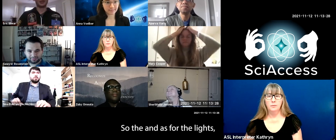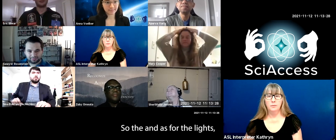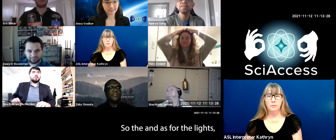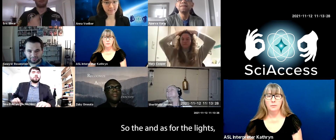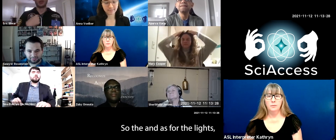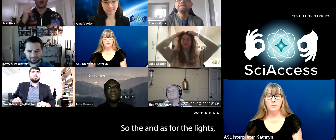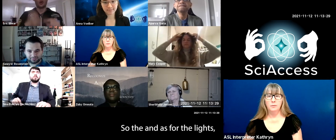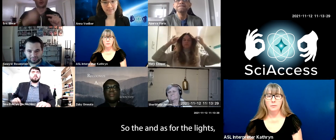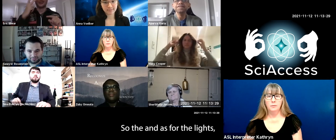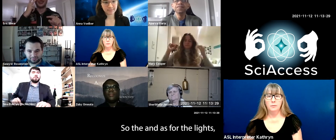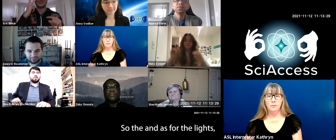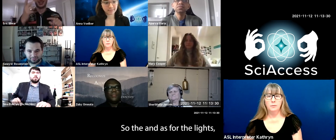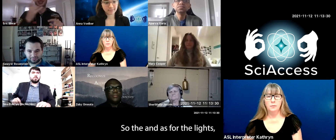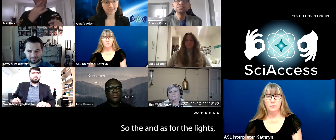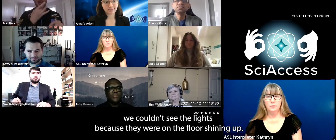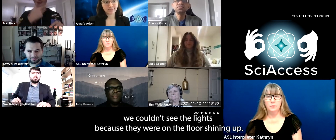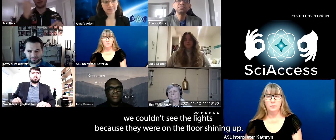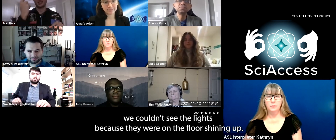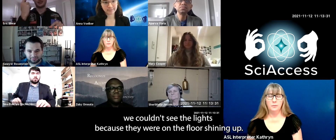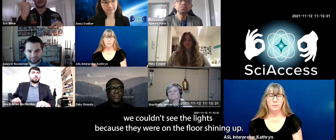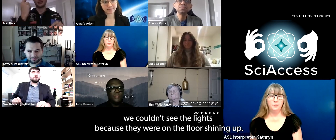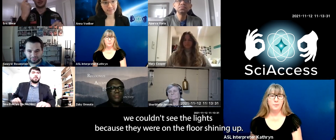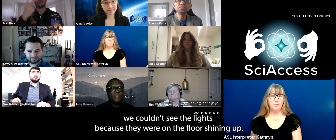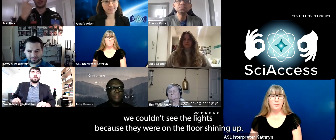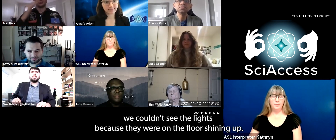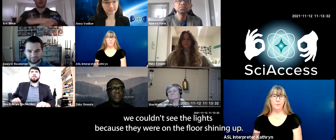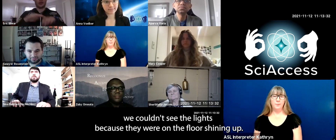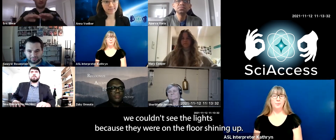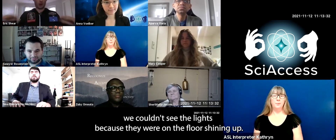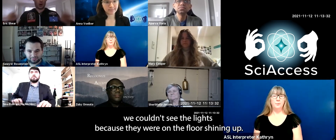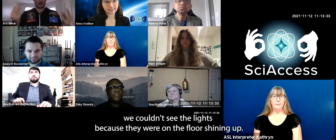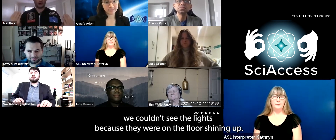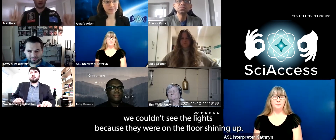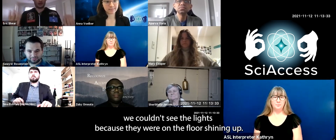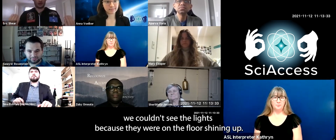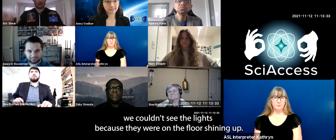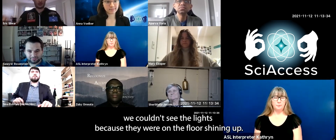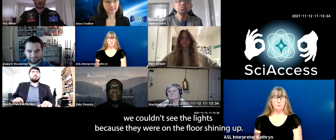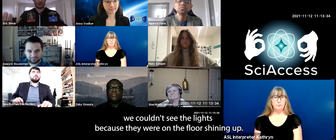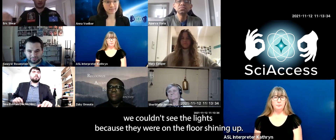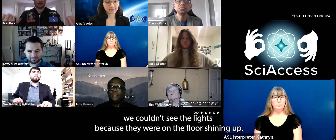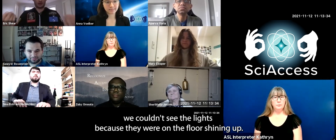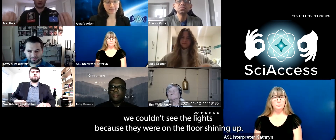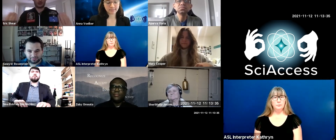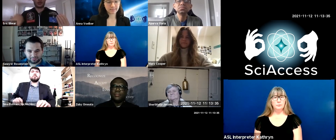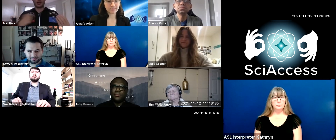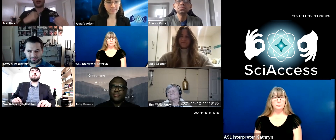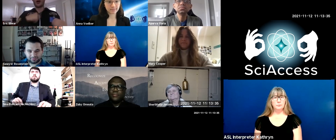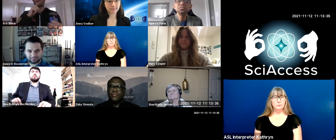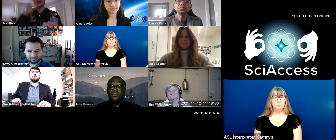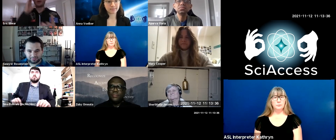So, and as for the lights, we couldn't see the lights because they were on the floor shining up.